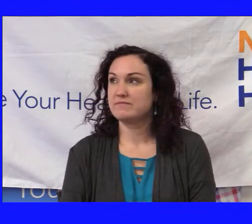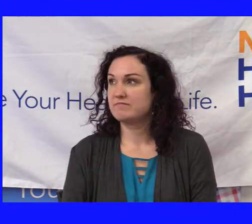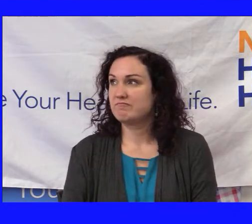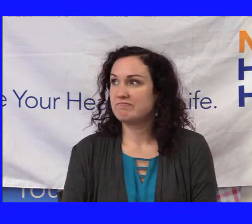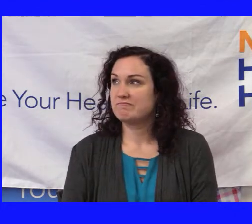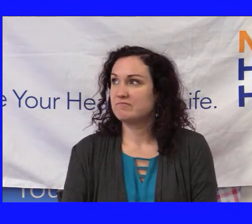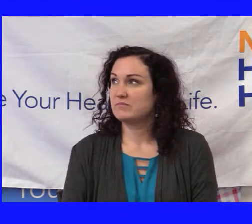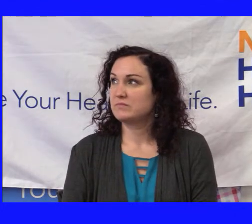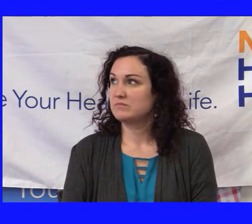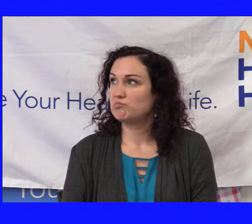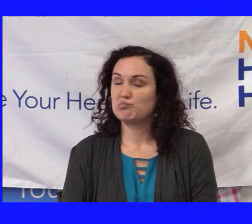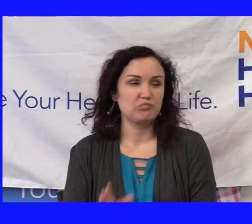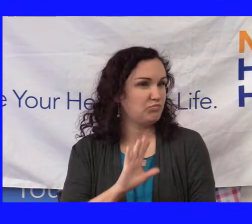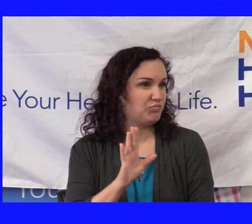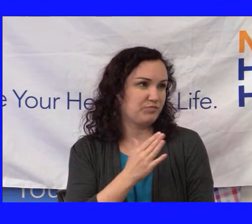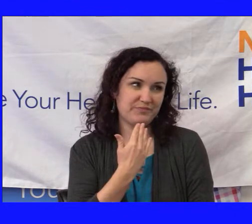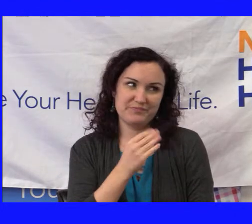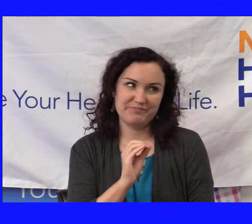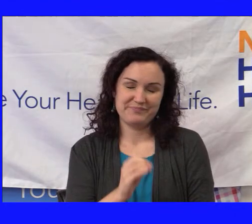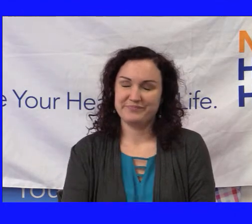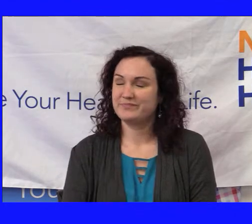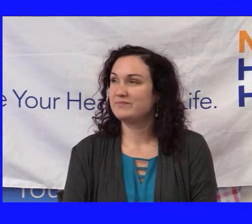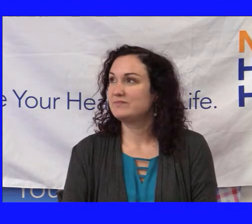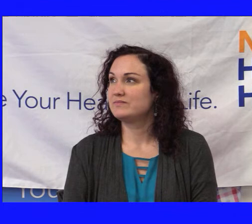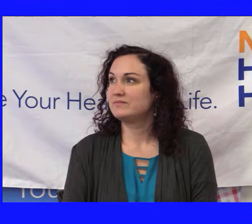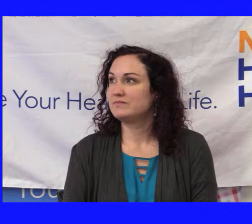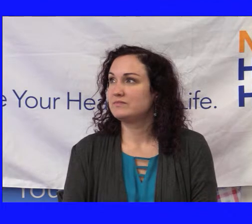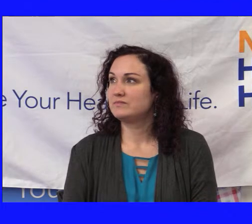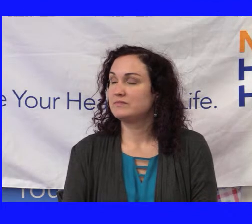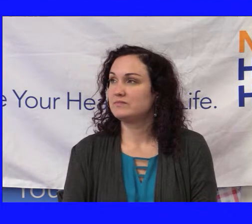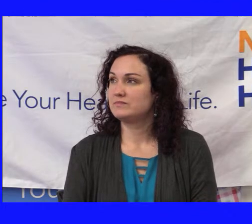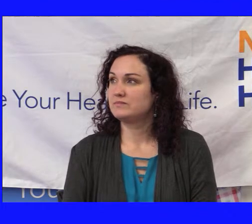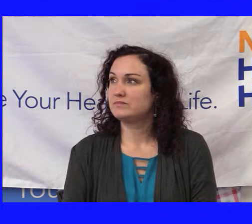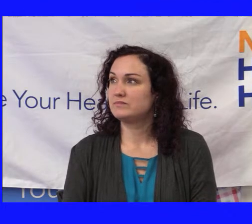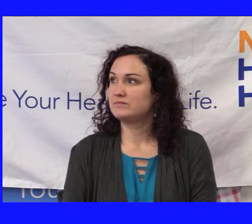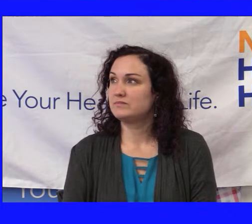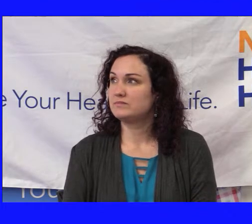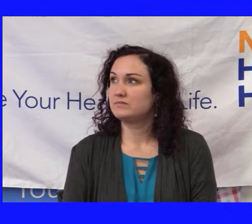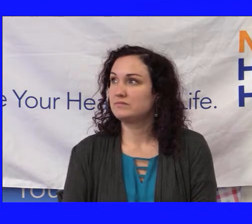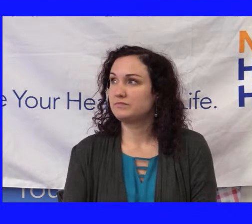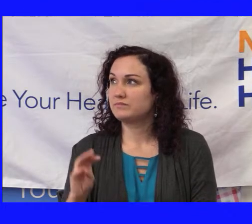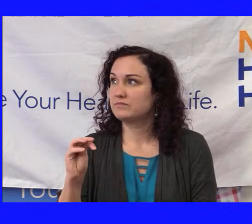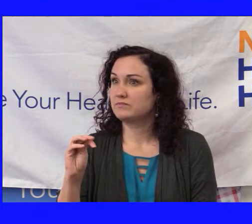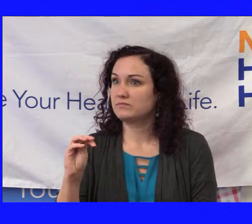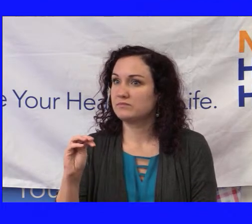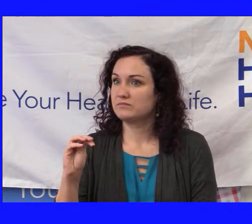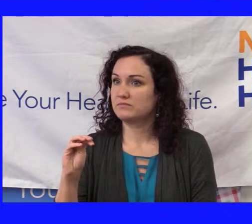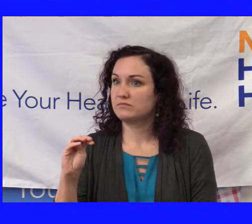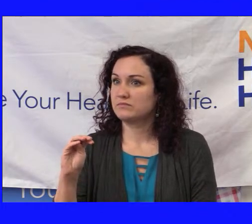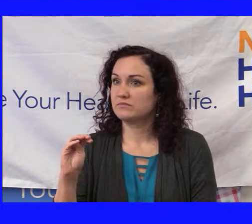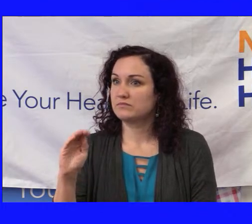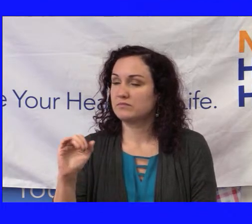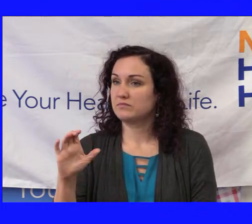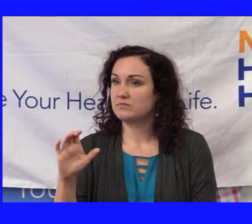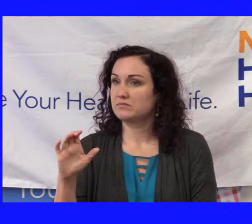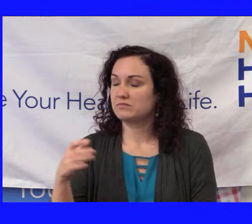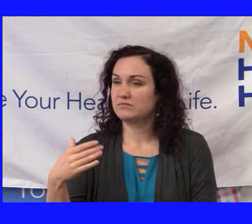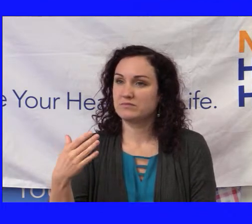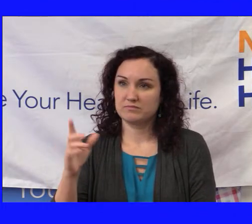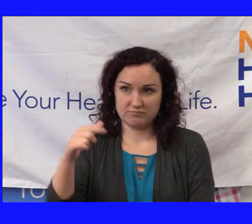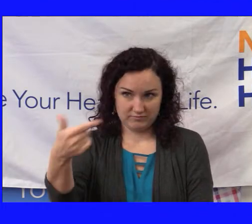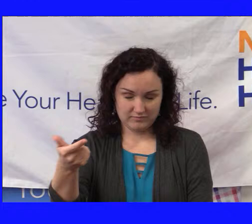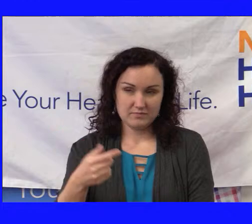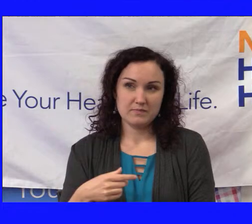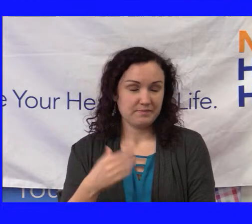comments? No, thank you. Thank you. Matt, back to you. So, thank you. So I know